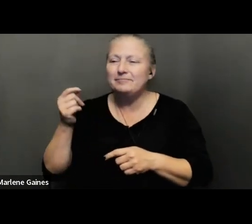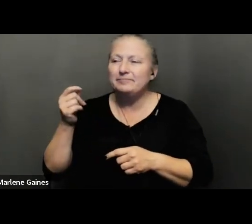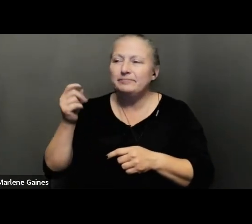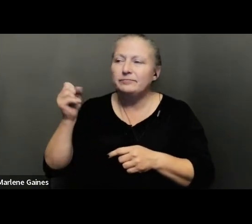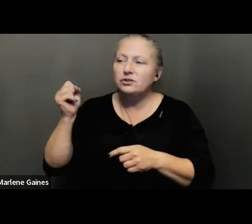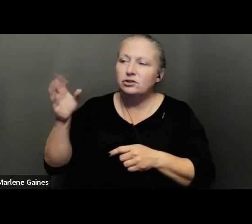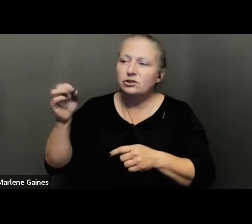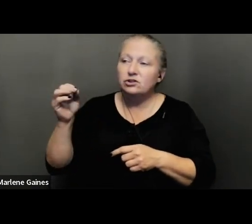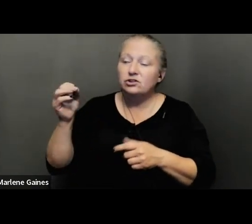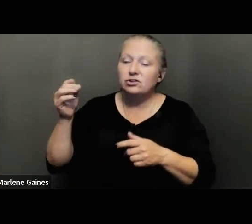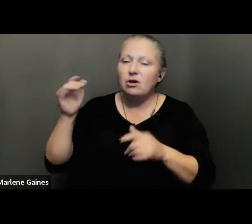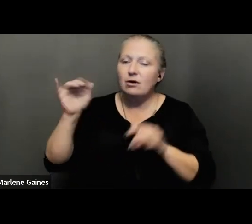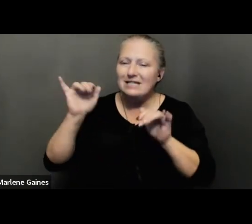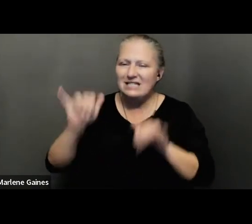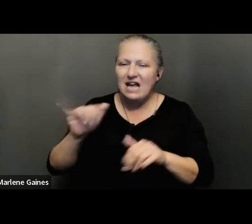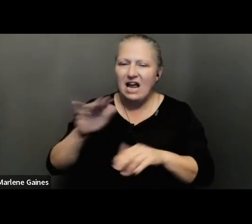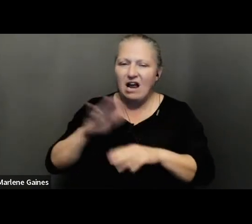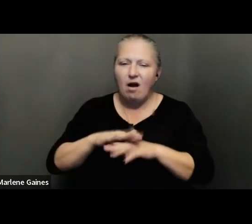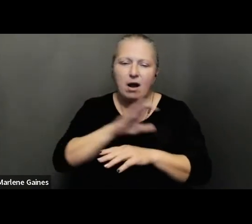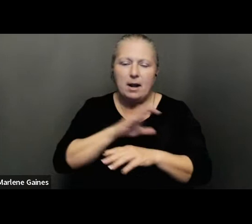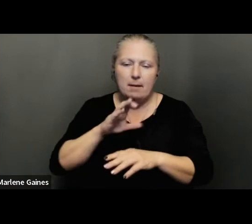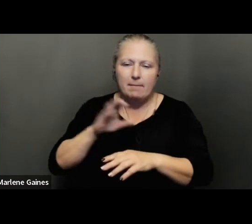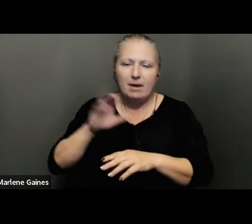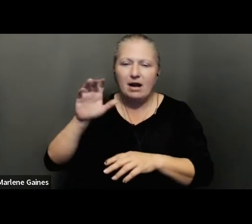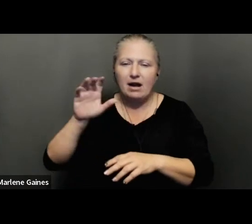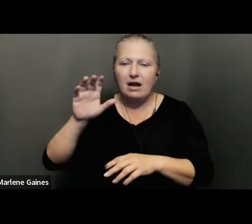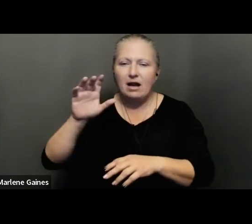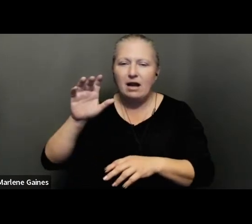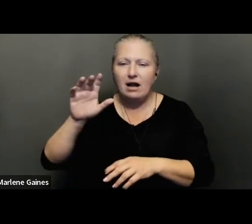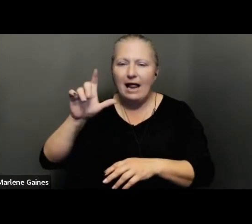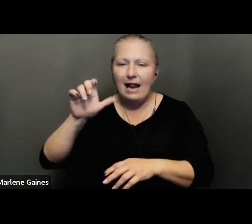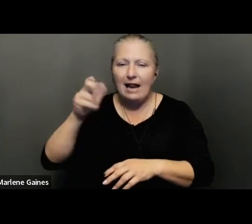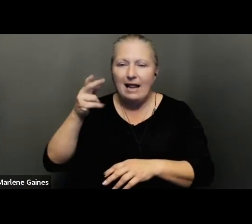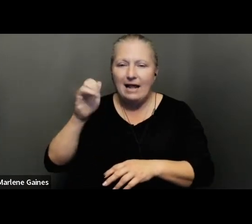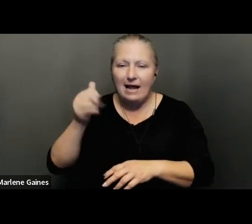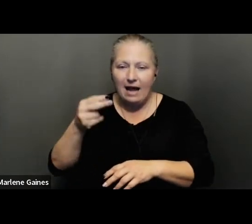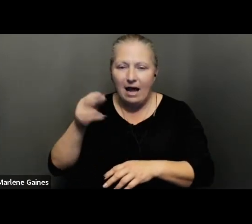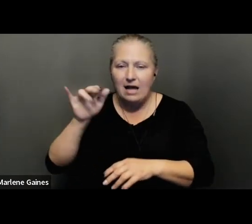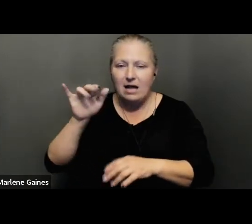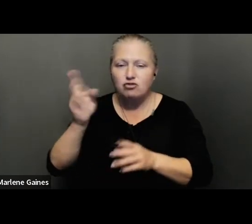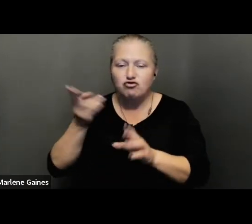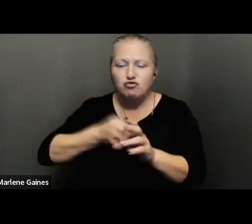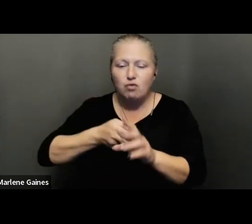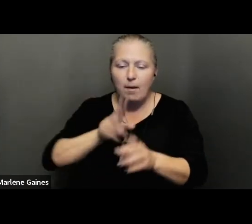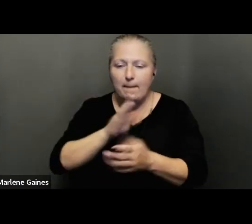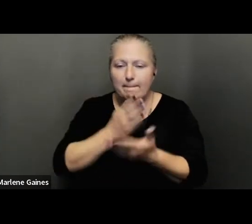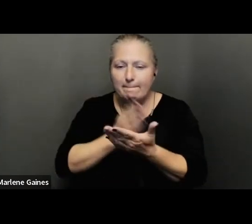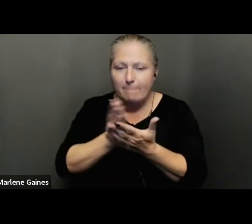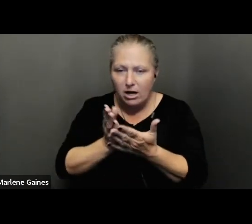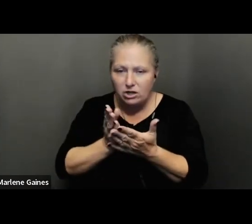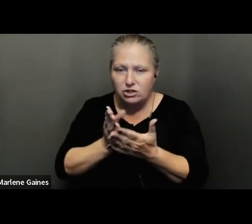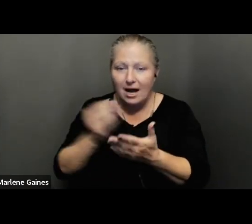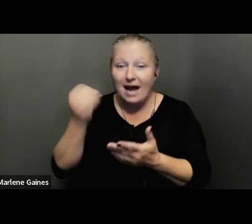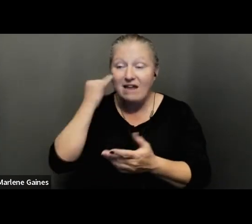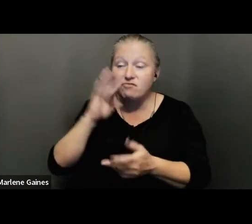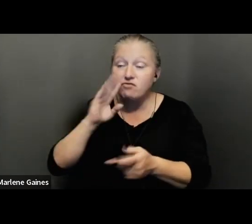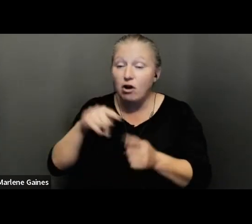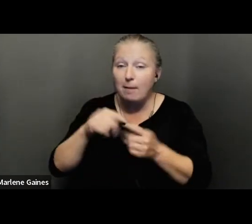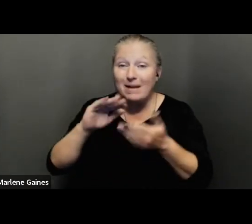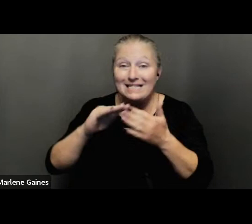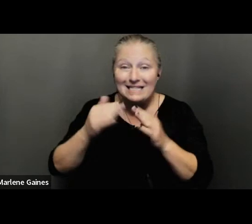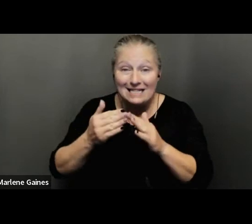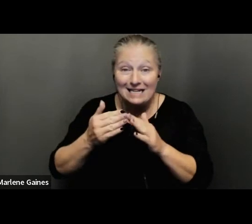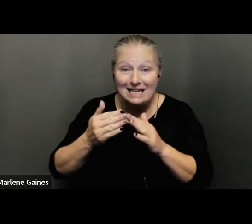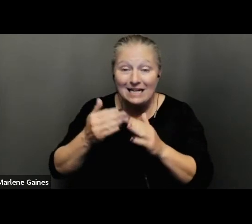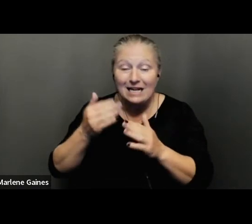So pretty much we're staying on committees. Lehia, you're going to join budget. Then if we talk about cities, what kind of rotation do you